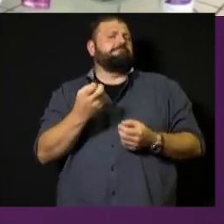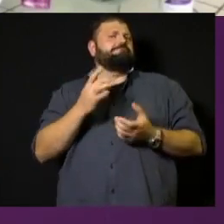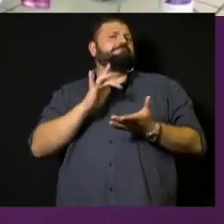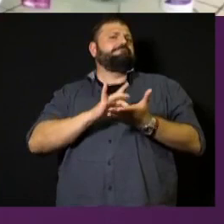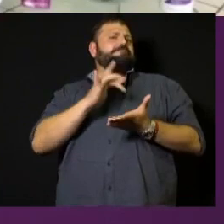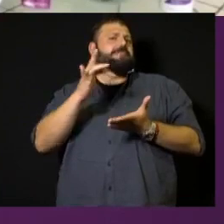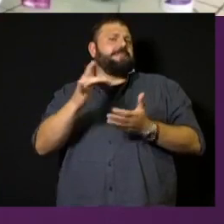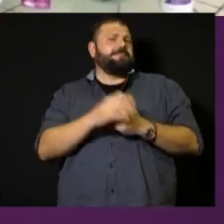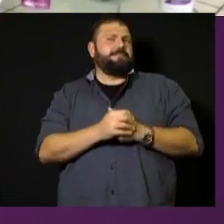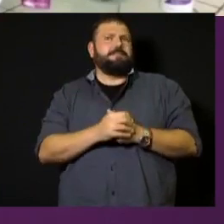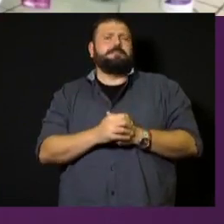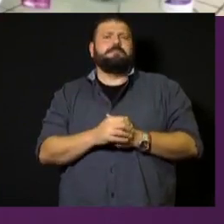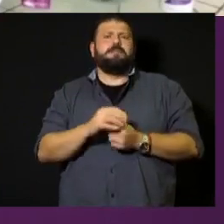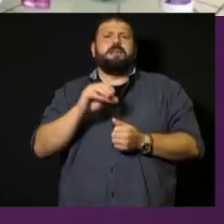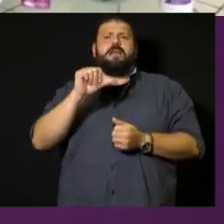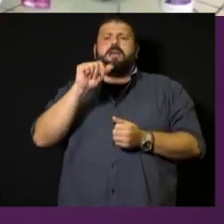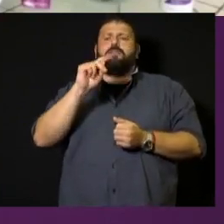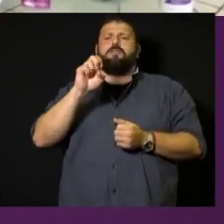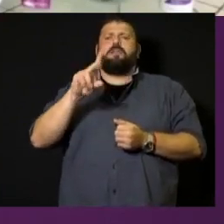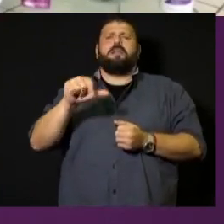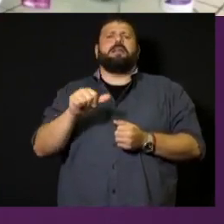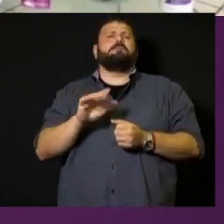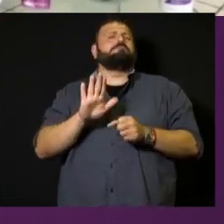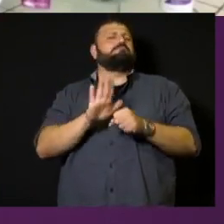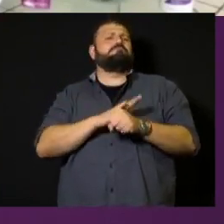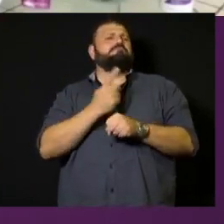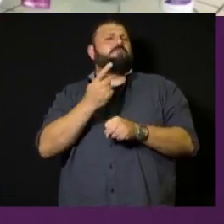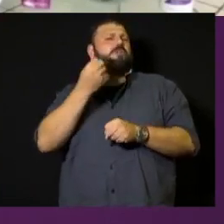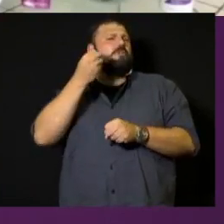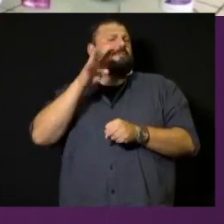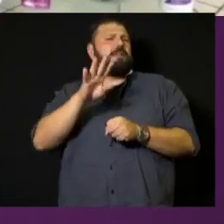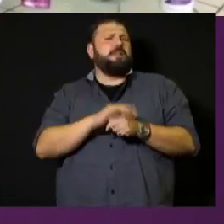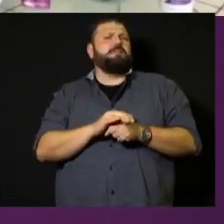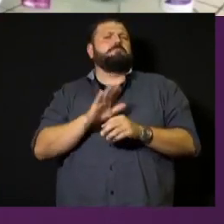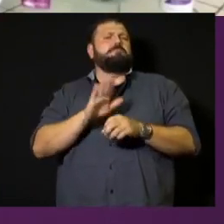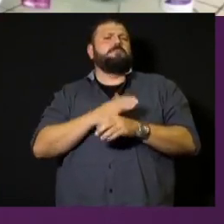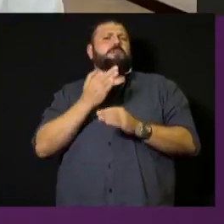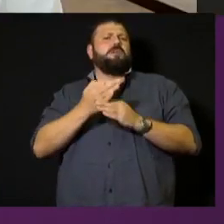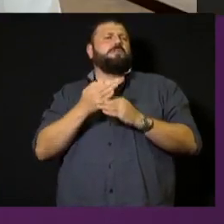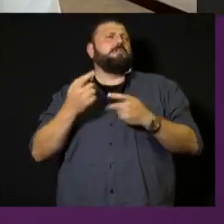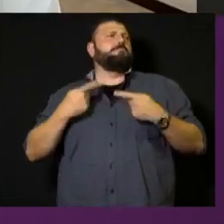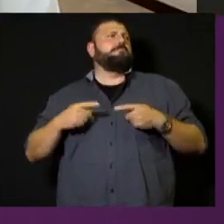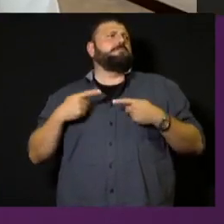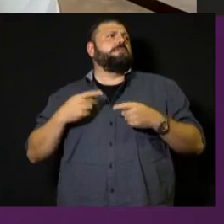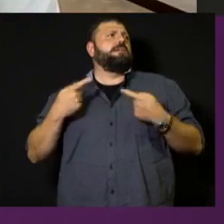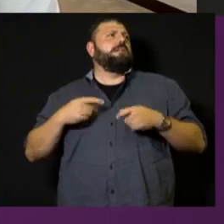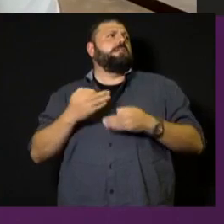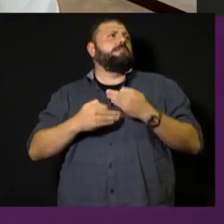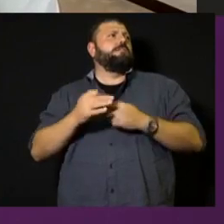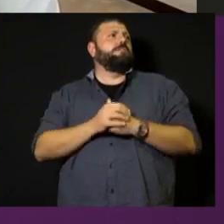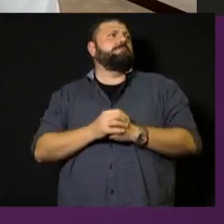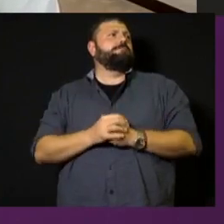Antonella, ¿por Antonella, qué OmniLife? why ¿Qué esperas OmniLife tú and the de lo que estás future? armando?